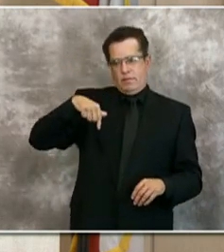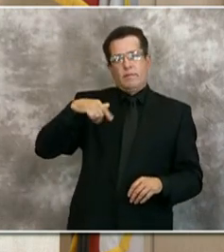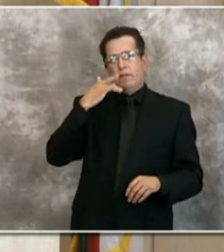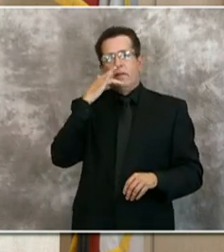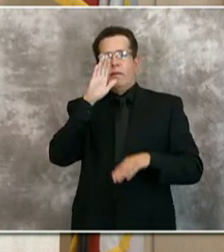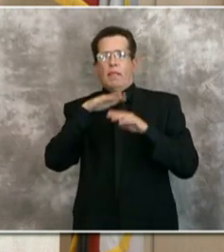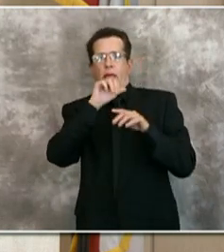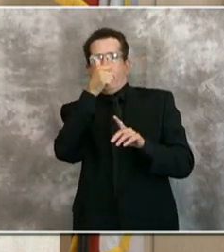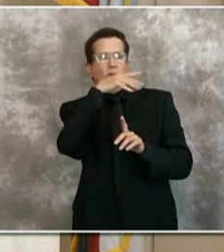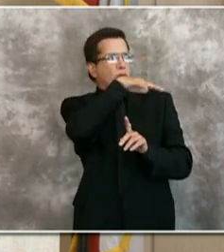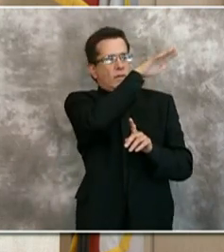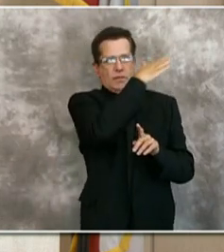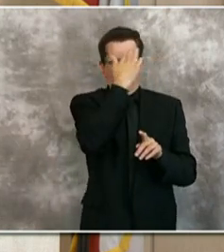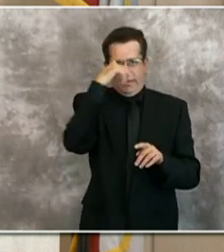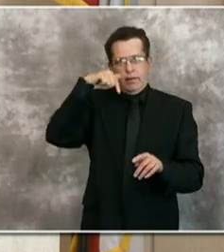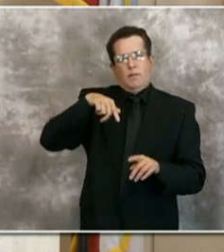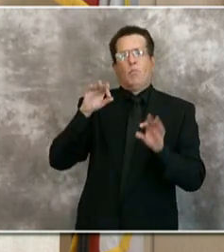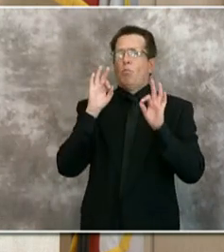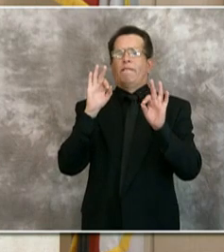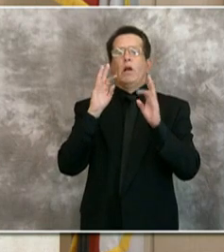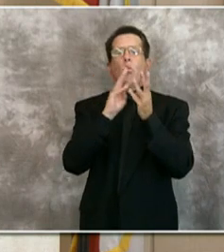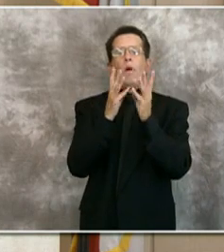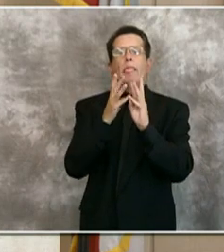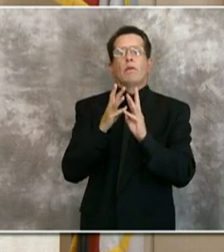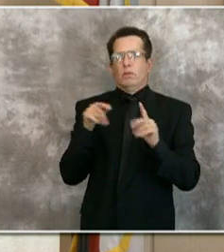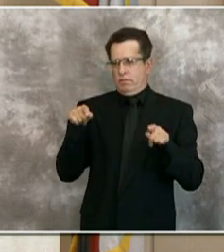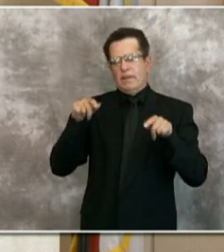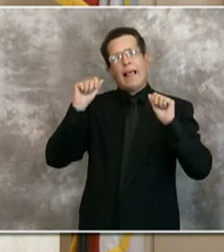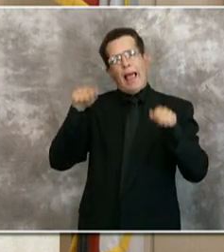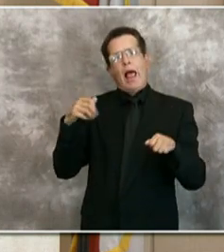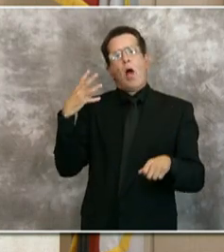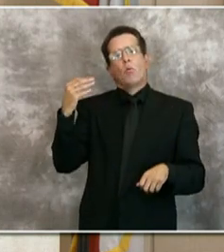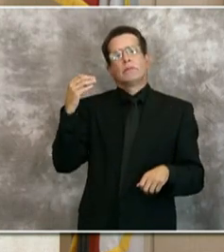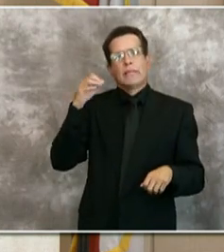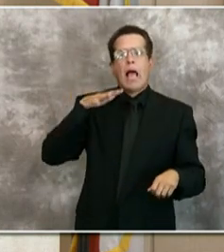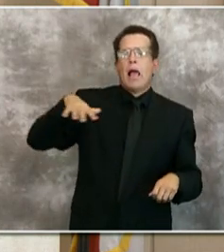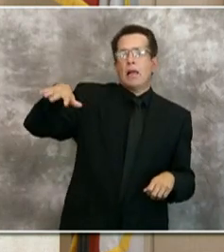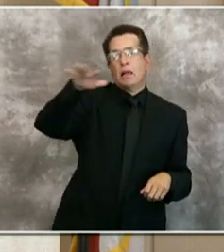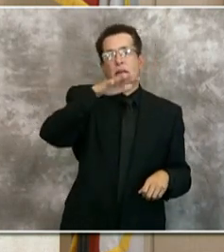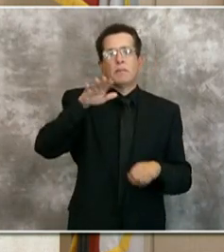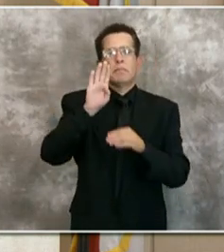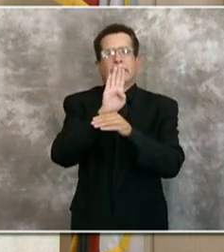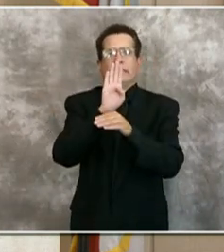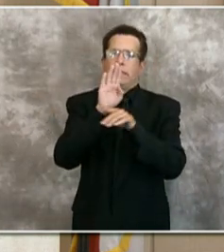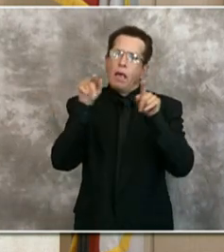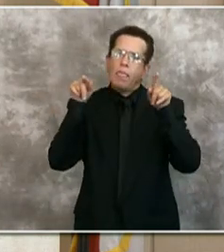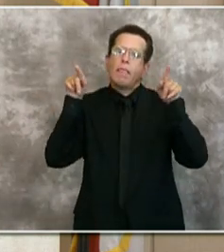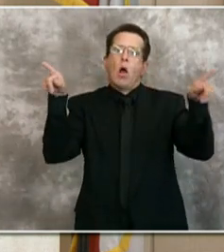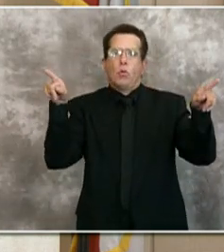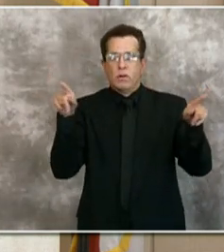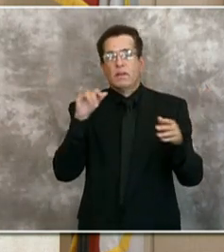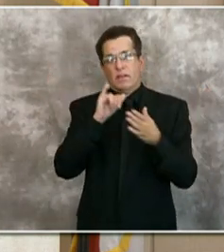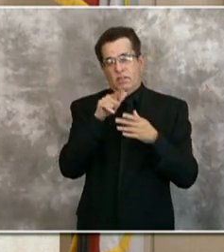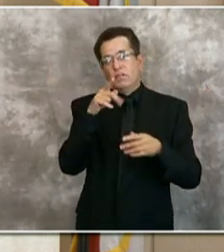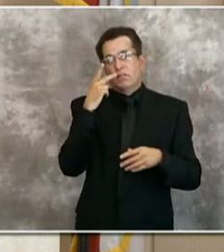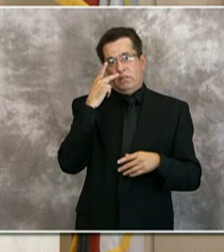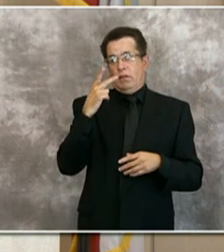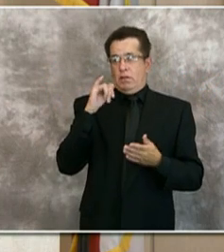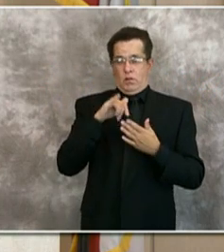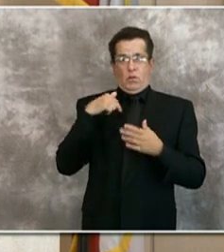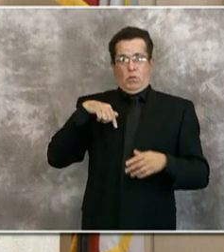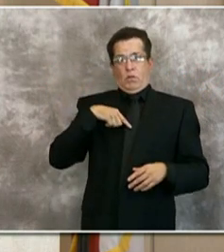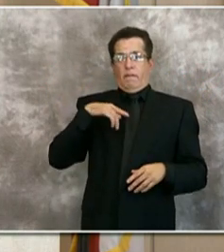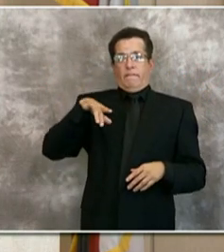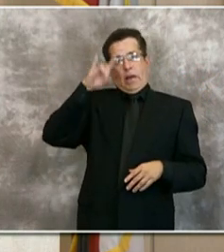don't have because of our weather. And so I think the changes that you're seeing made are recognition of the realities and again, us